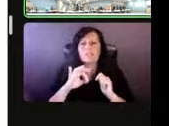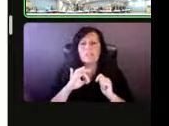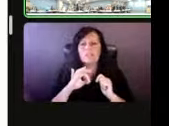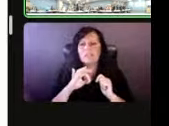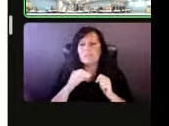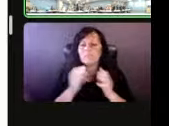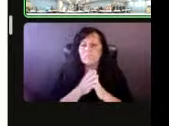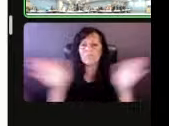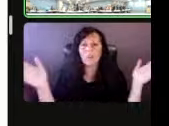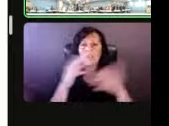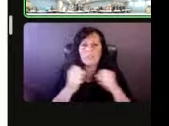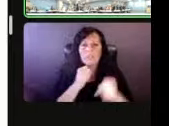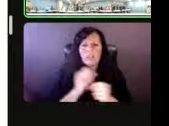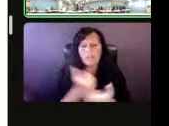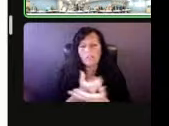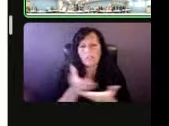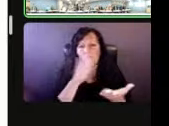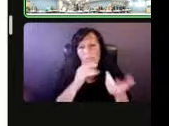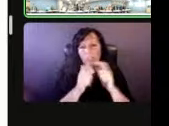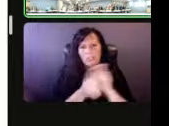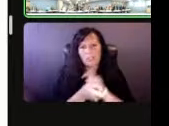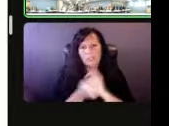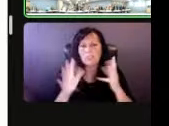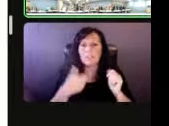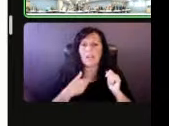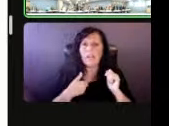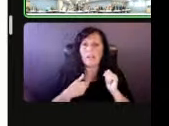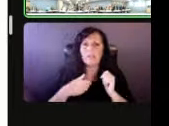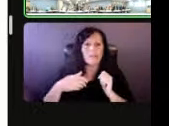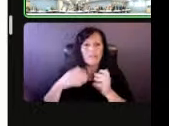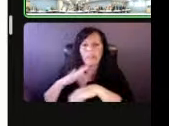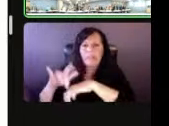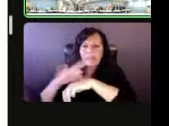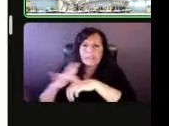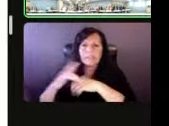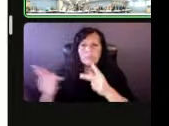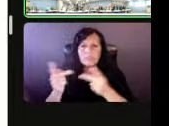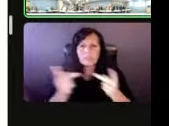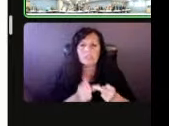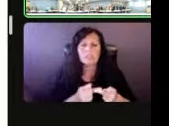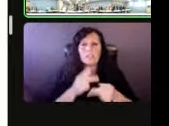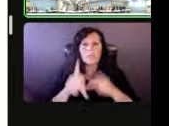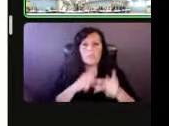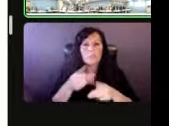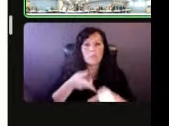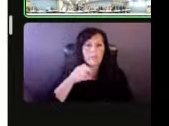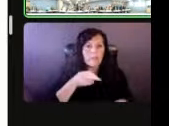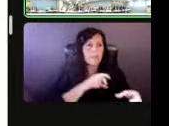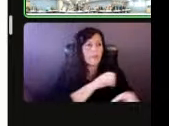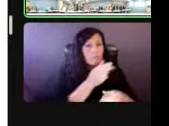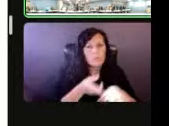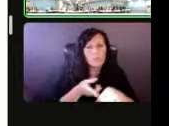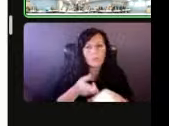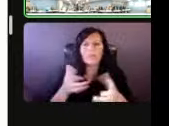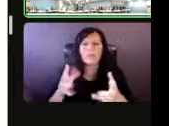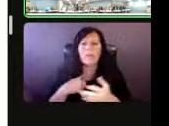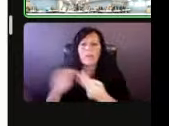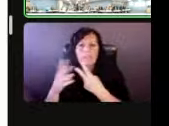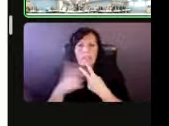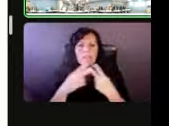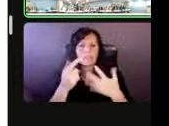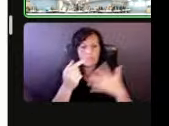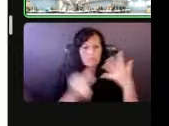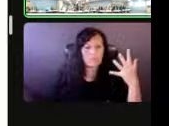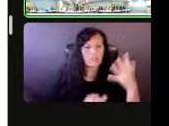the year, things change. You have vacancies, you have turnover, you have savings. And for us, that shows up in really